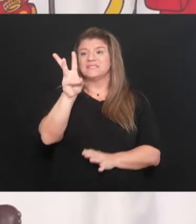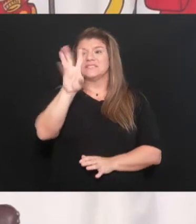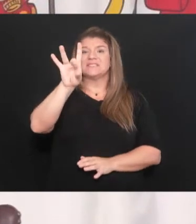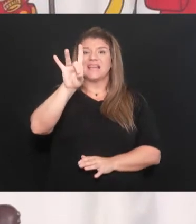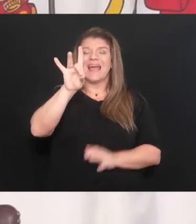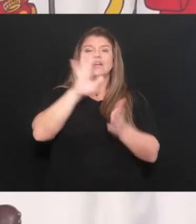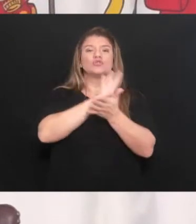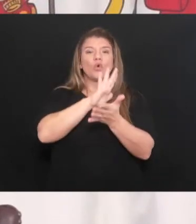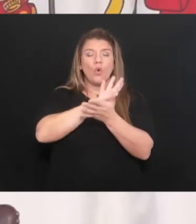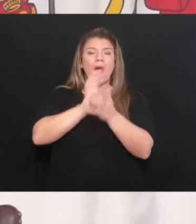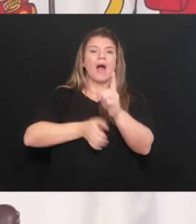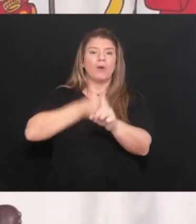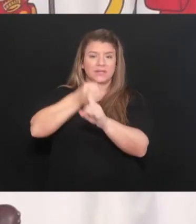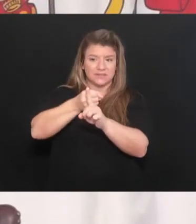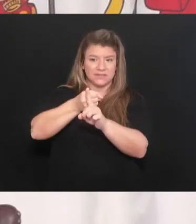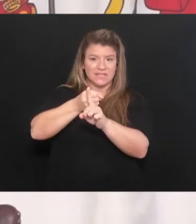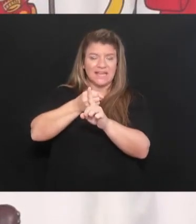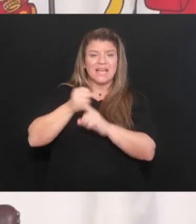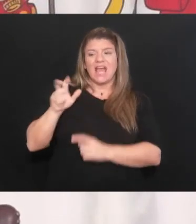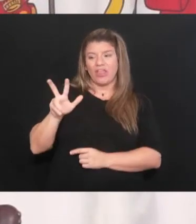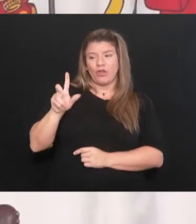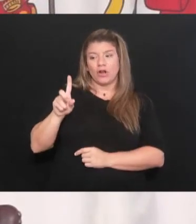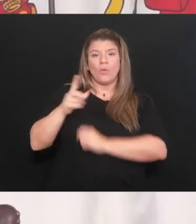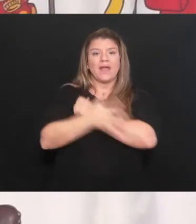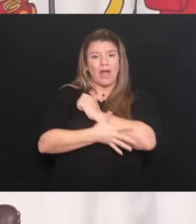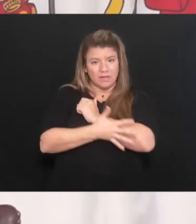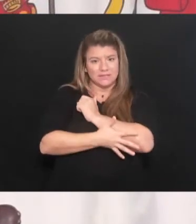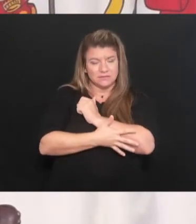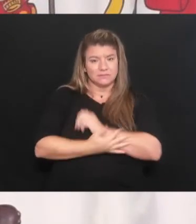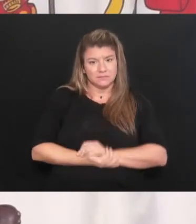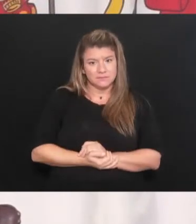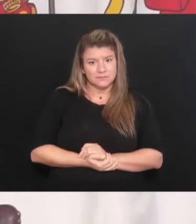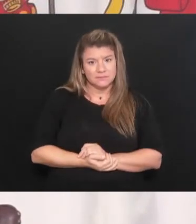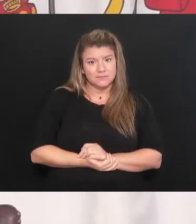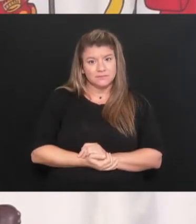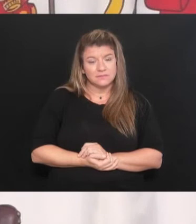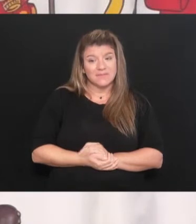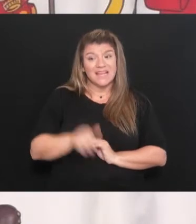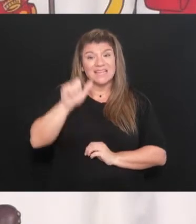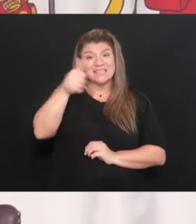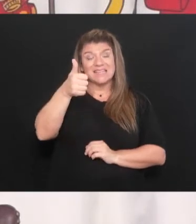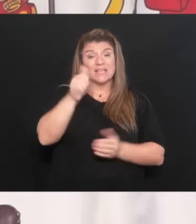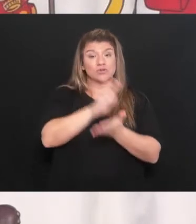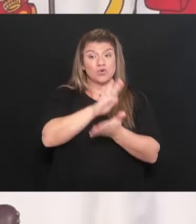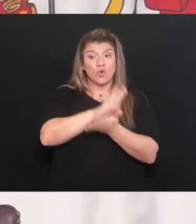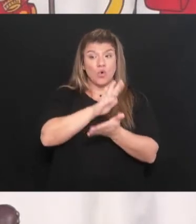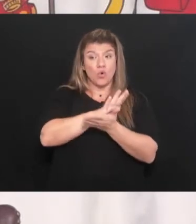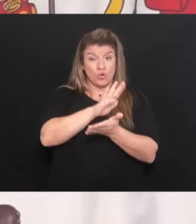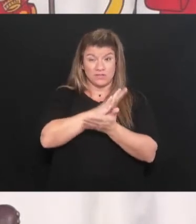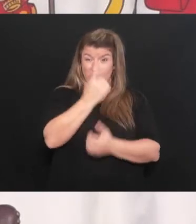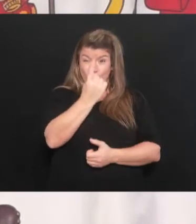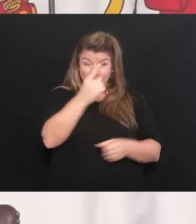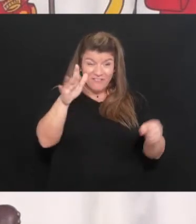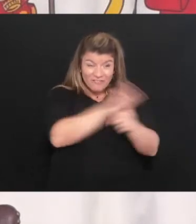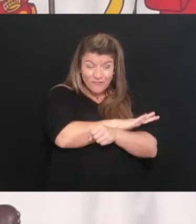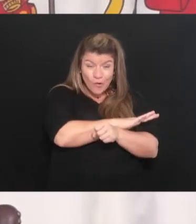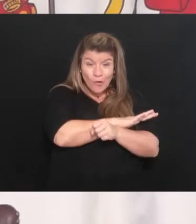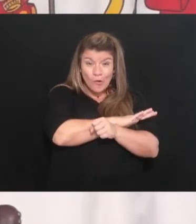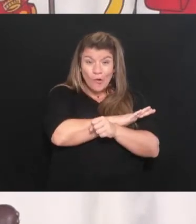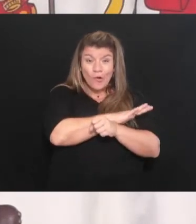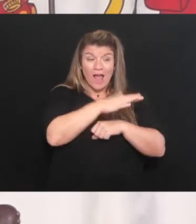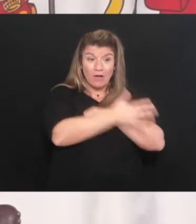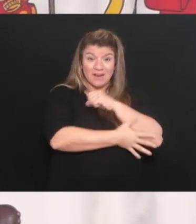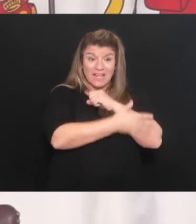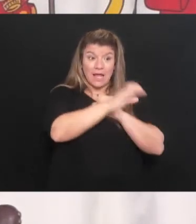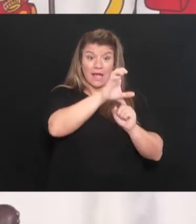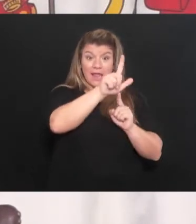68 school outbreaks in 31 counties. 10 schools and one entire county, Clay, are closed